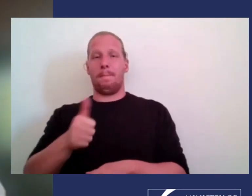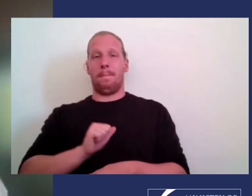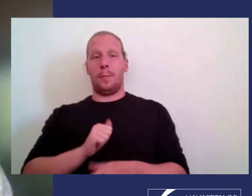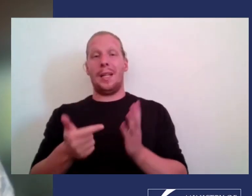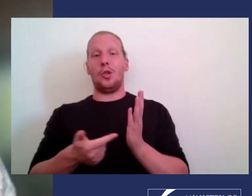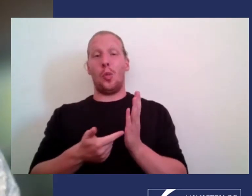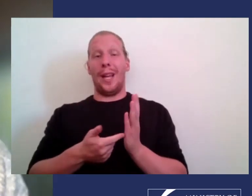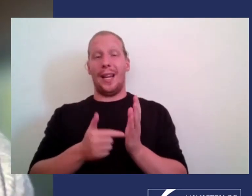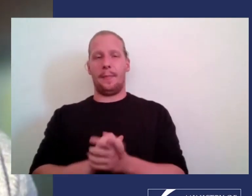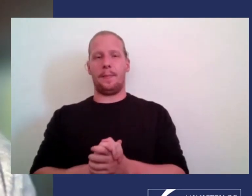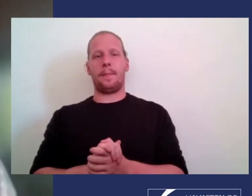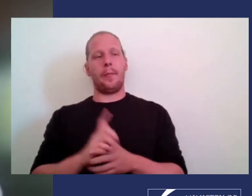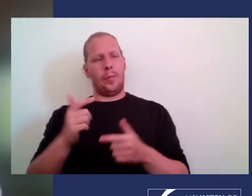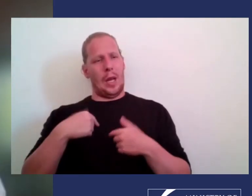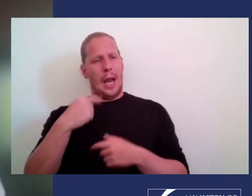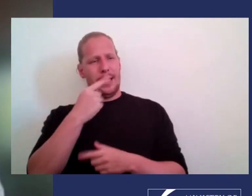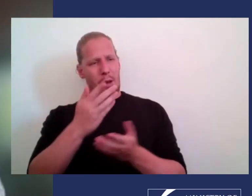What I tell parents is,